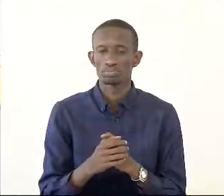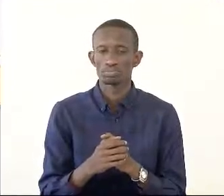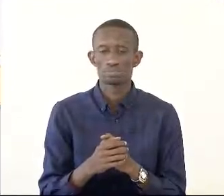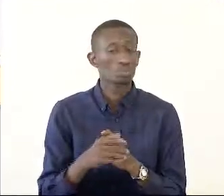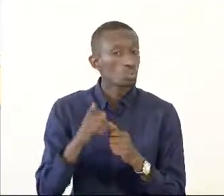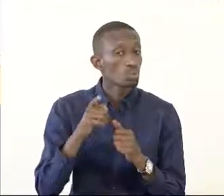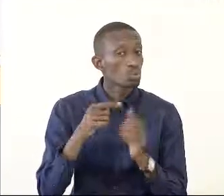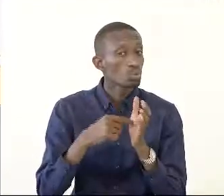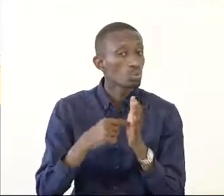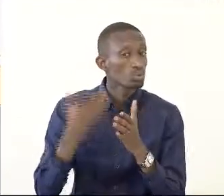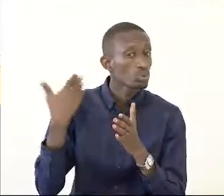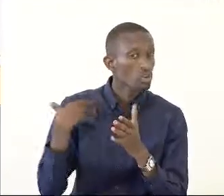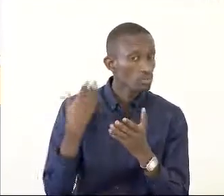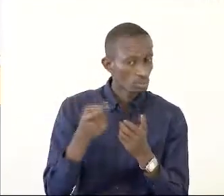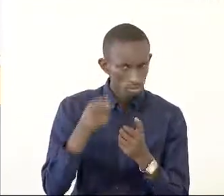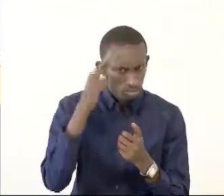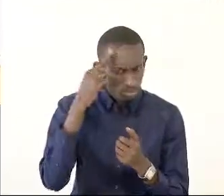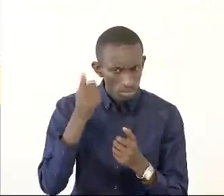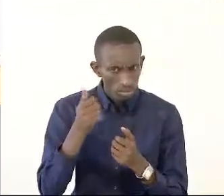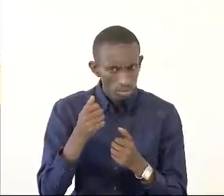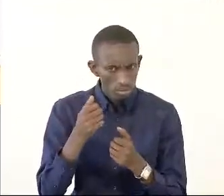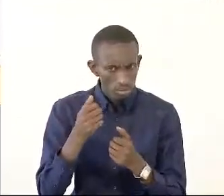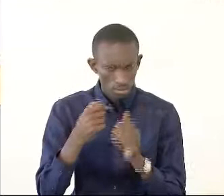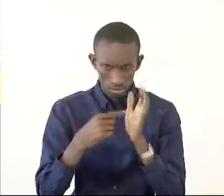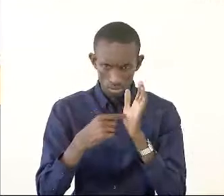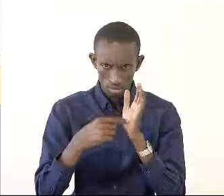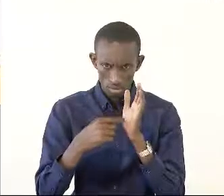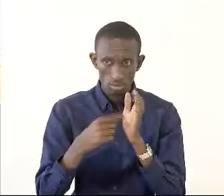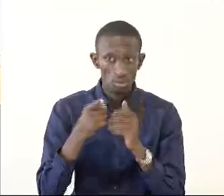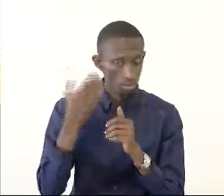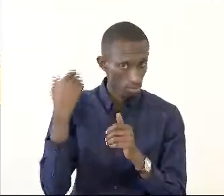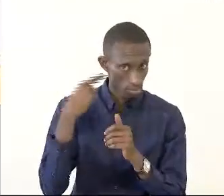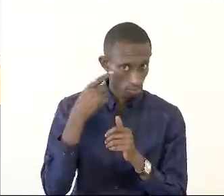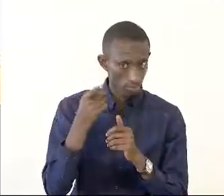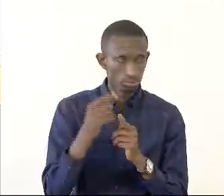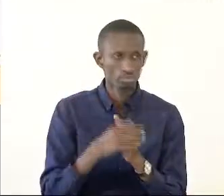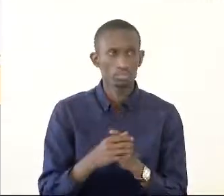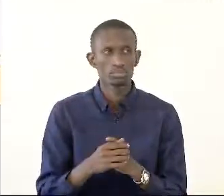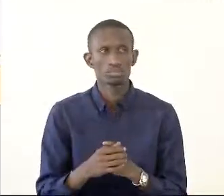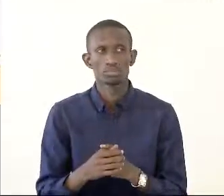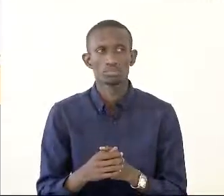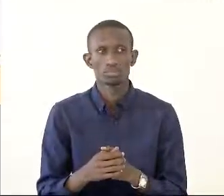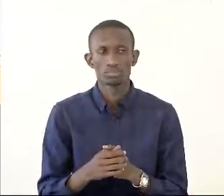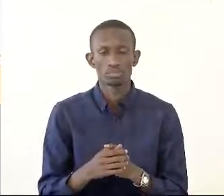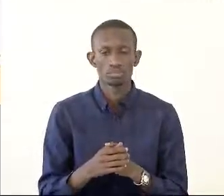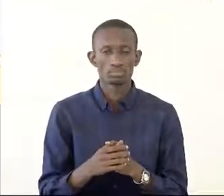you remember very well, it was this example. Let me use the...